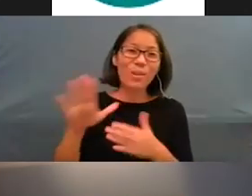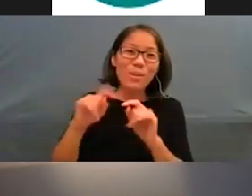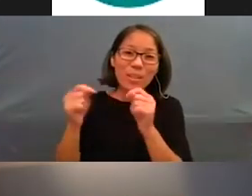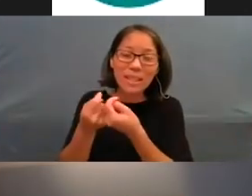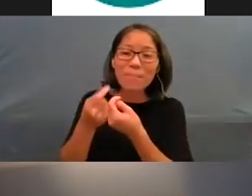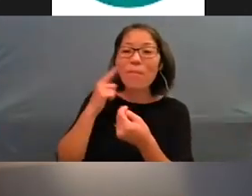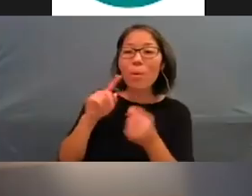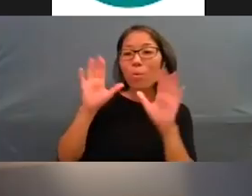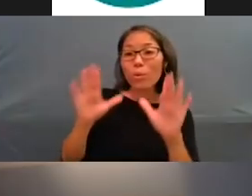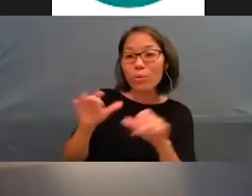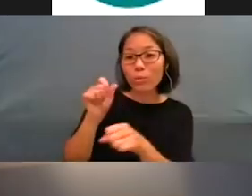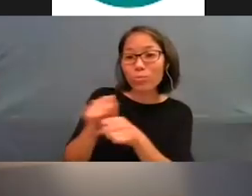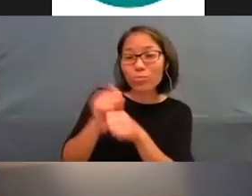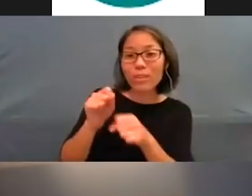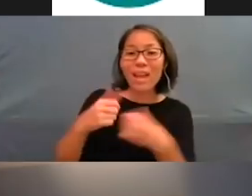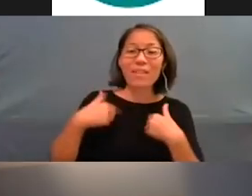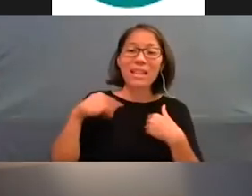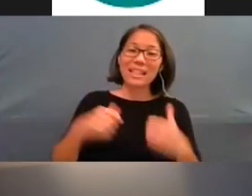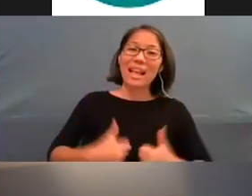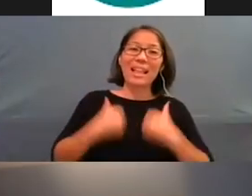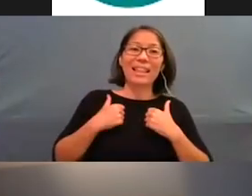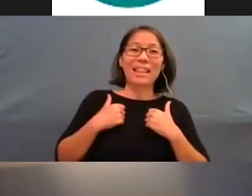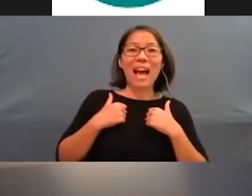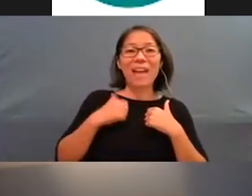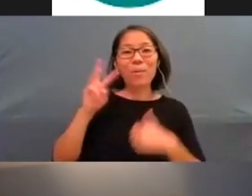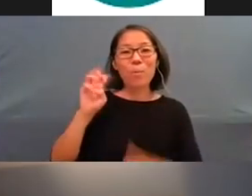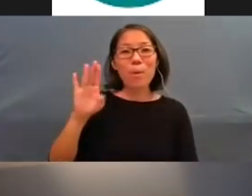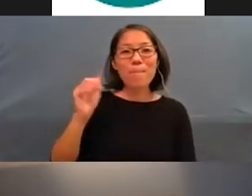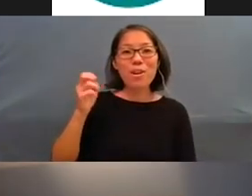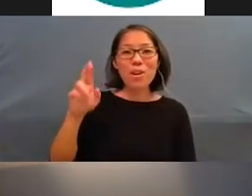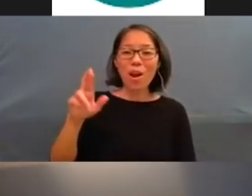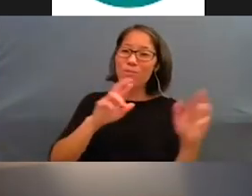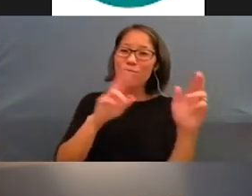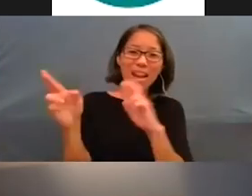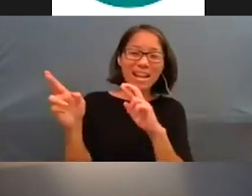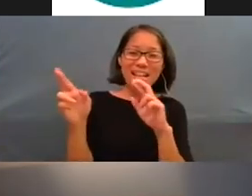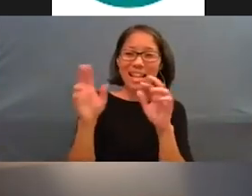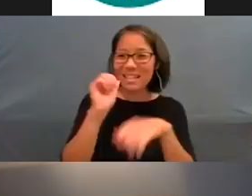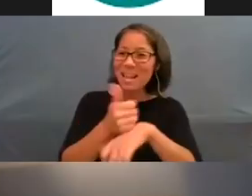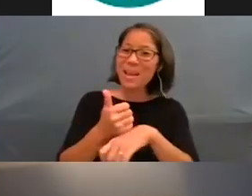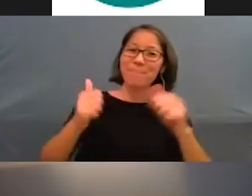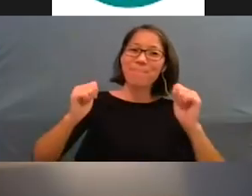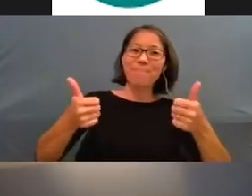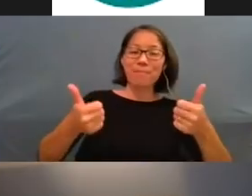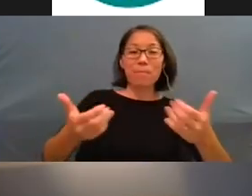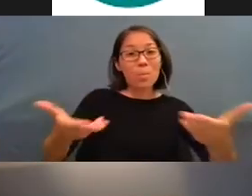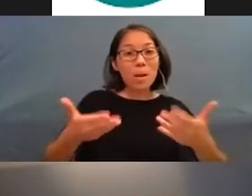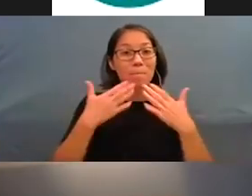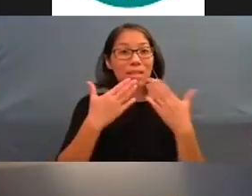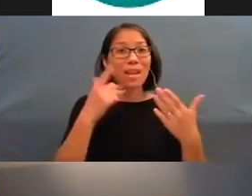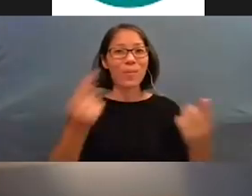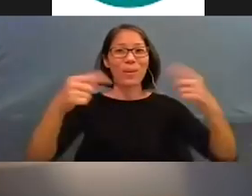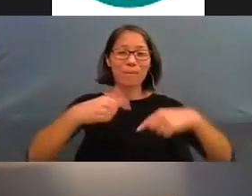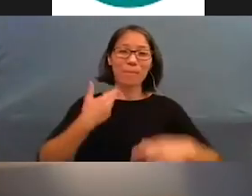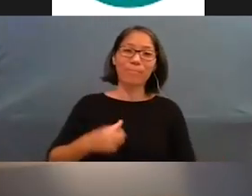this live webinar all hooked up, ready to go. So thank you so much for that. Welcome and thank you for joining us. I am